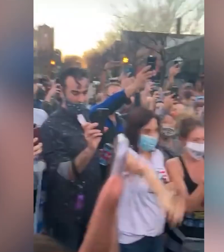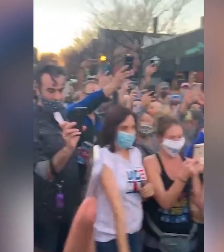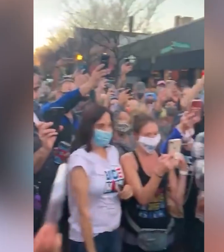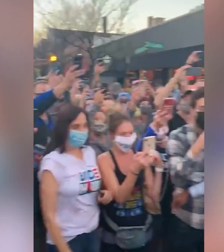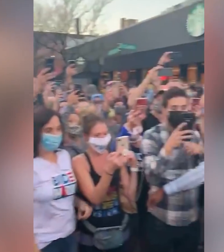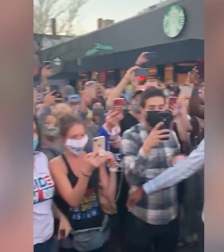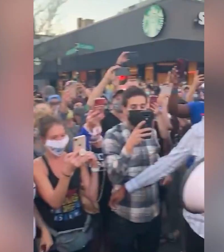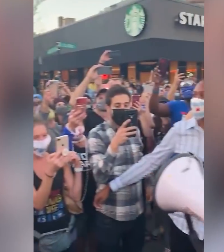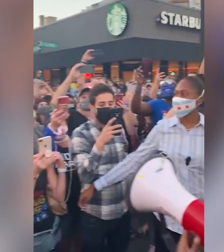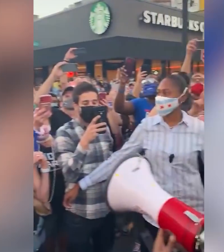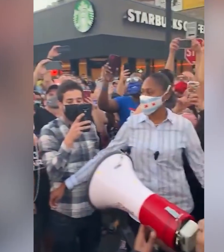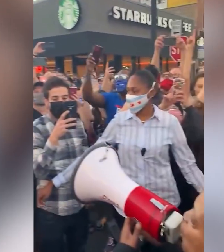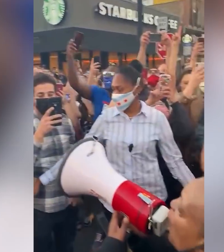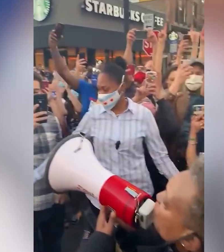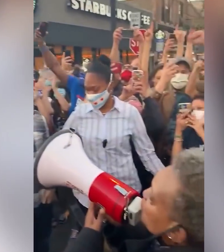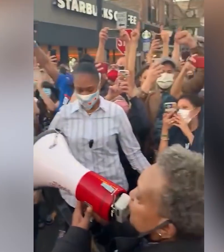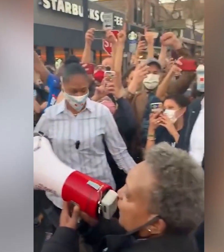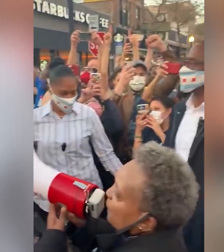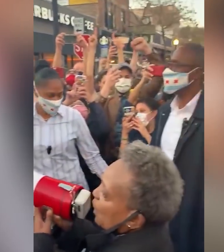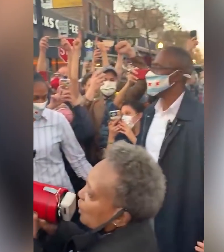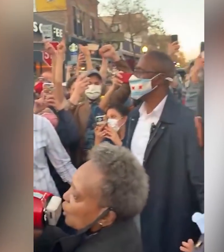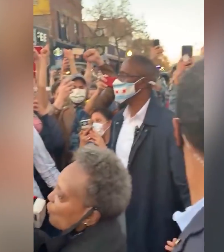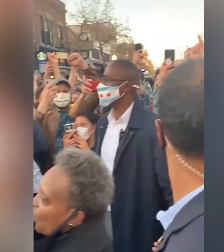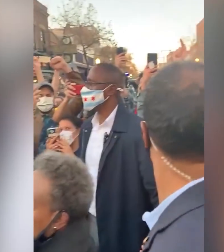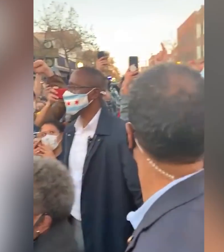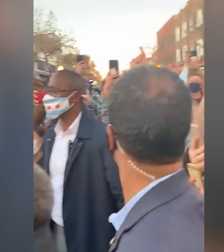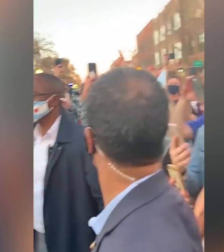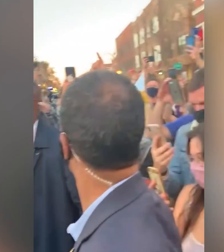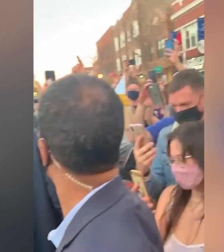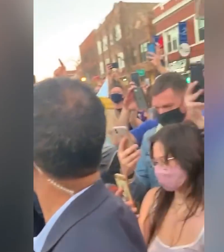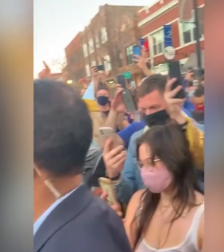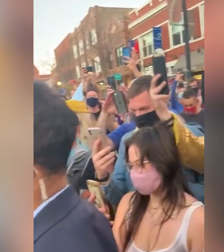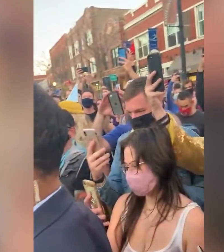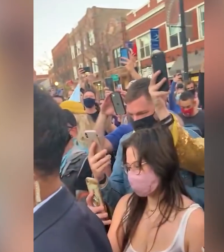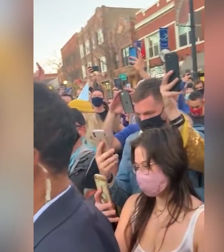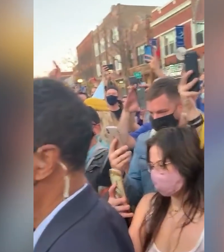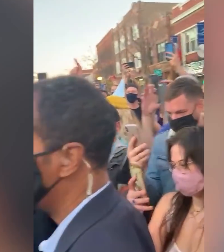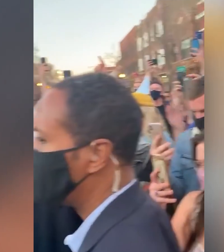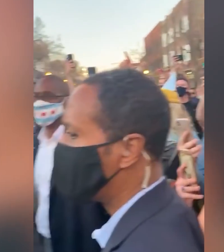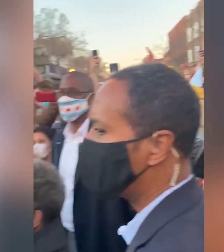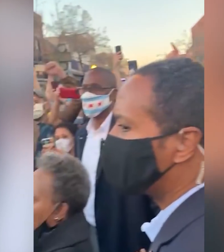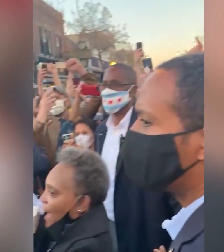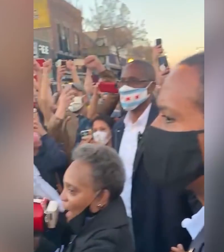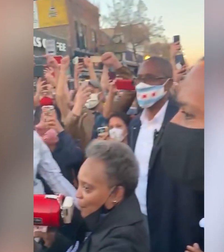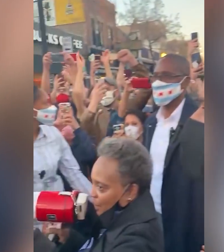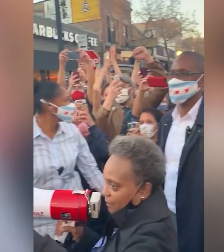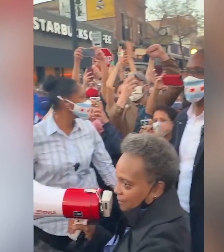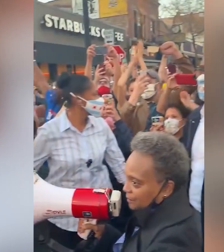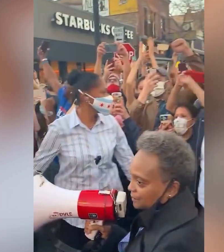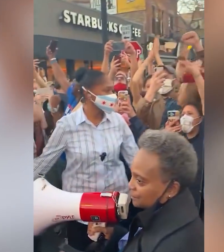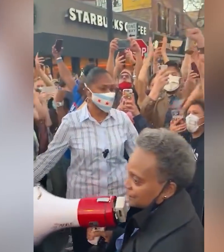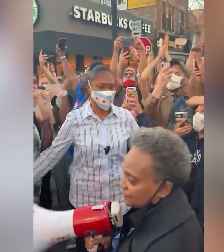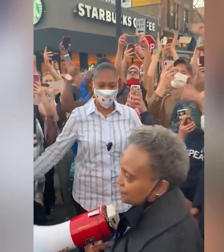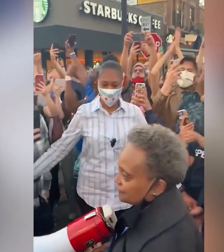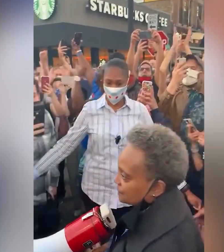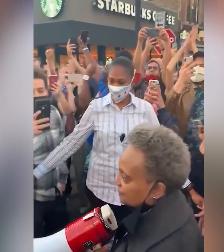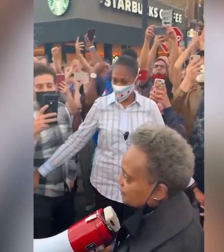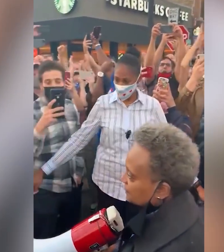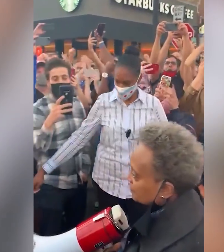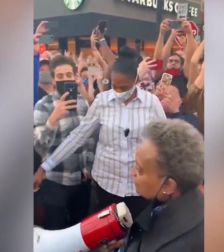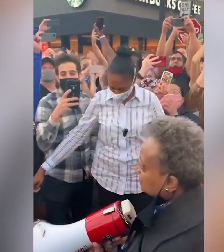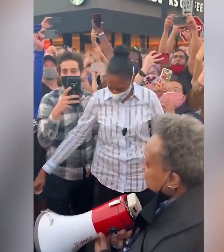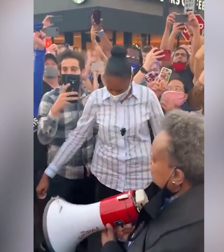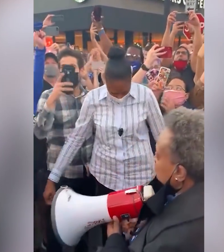Yeah! And I just want to say, for all those people who voted, amen, you made this happen. Oh, wow.